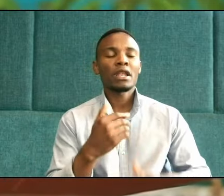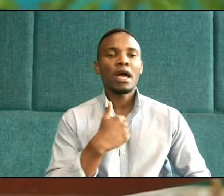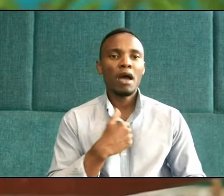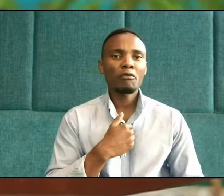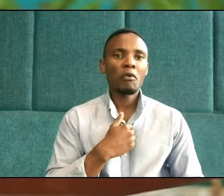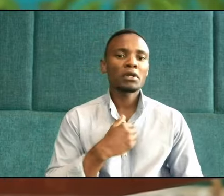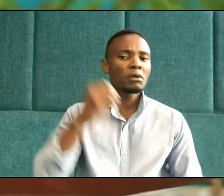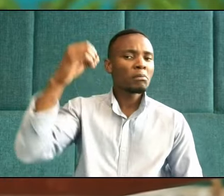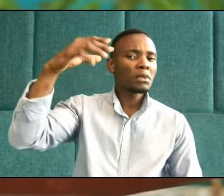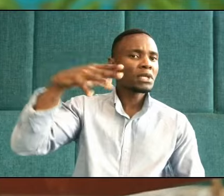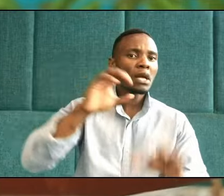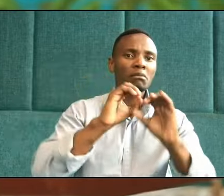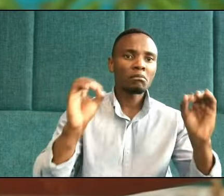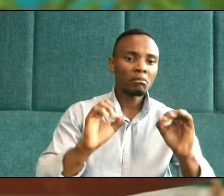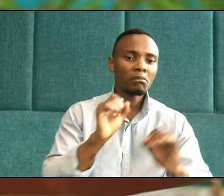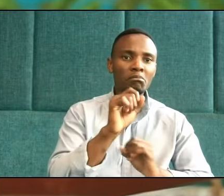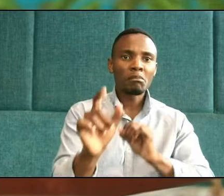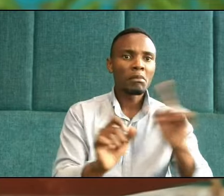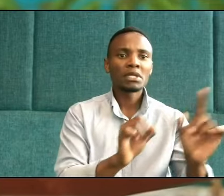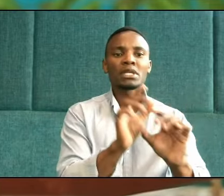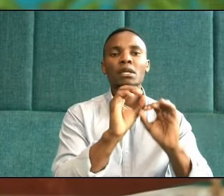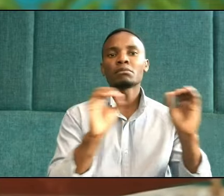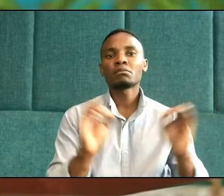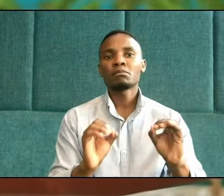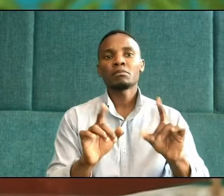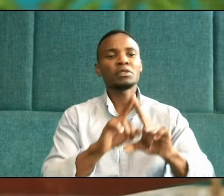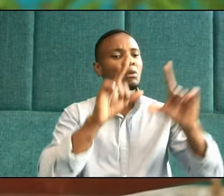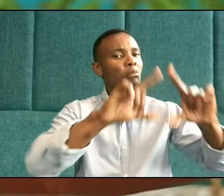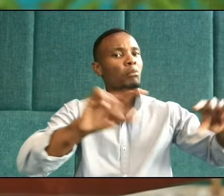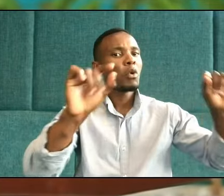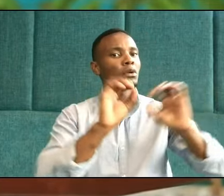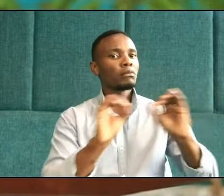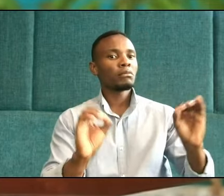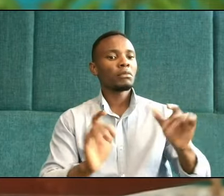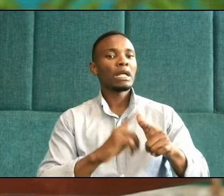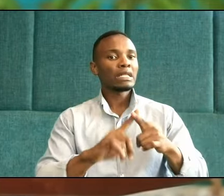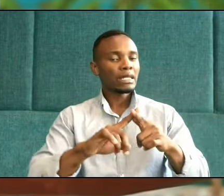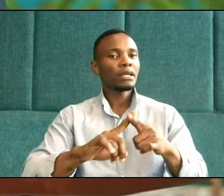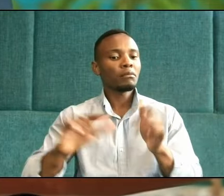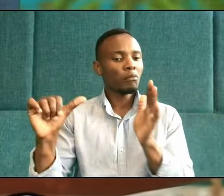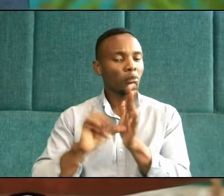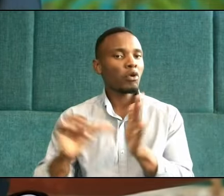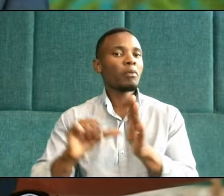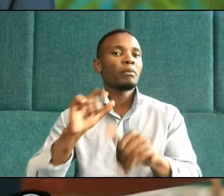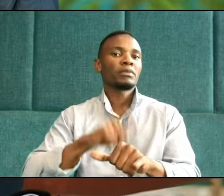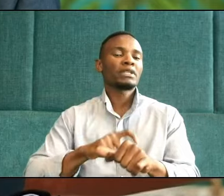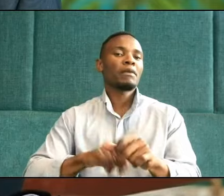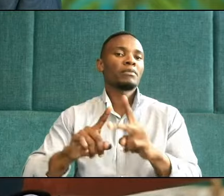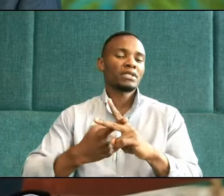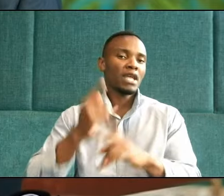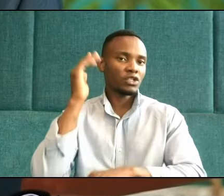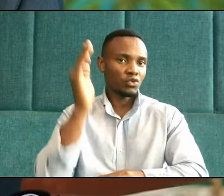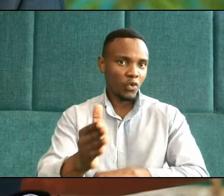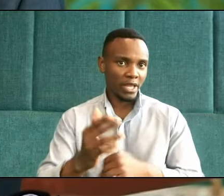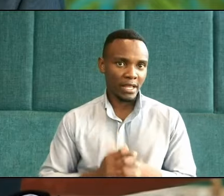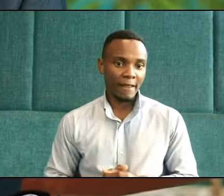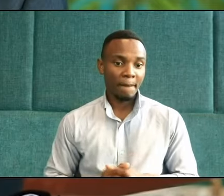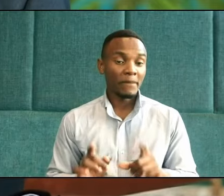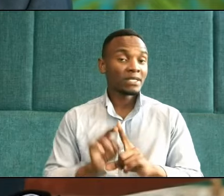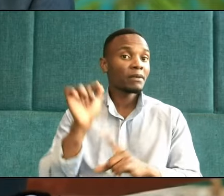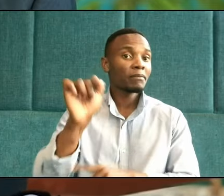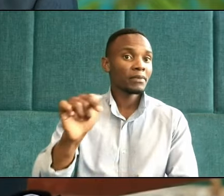stars, and a time of trouble will begin, which has never been experienced. This is